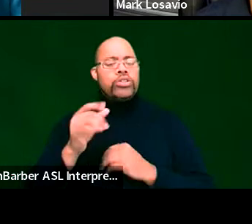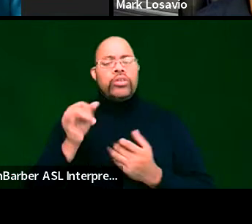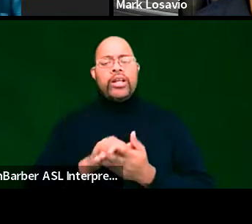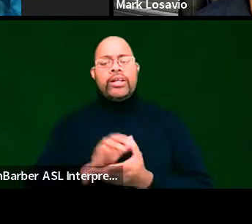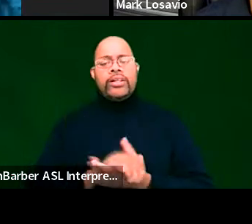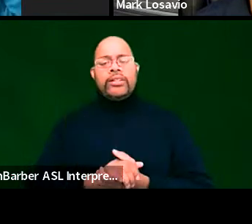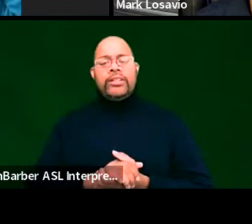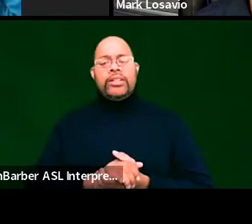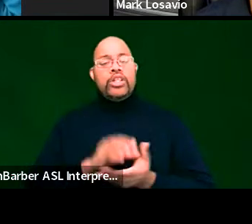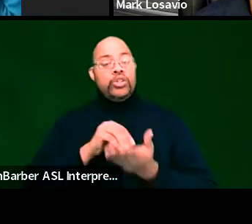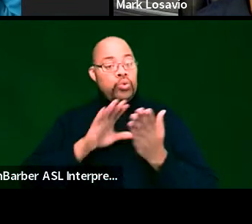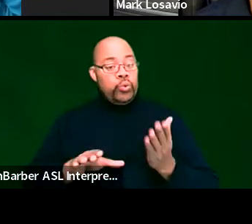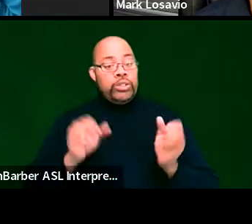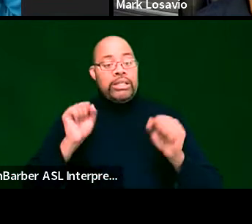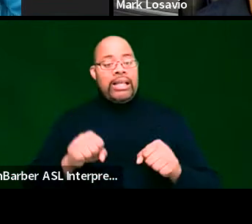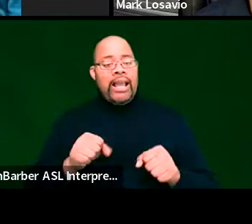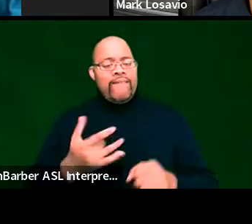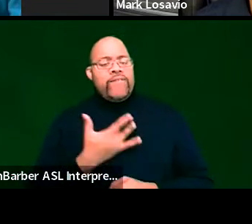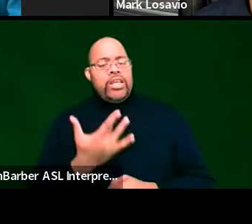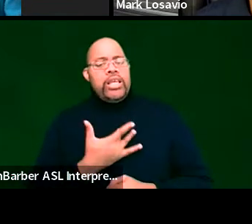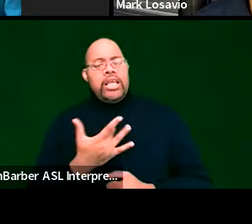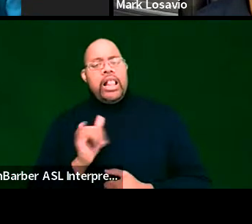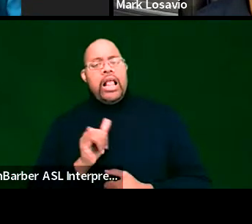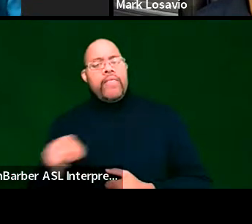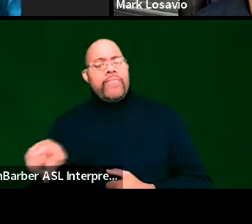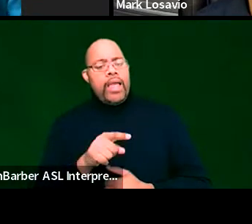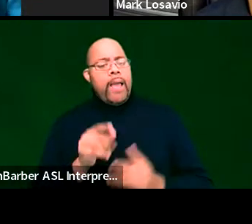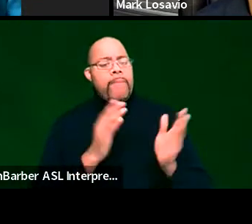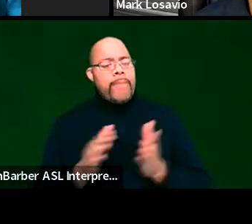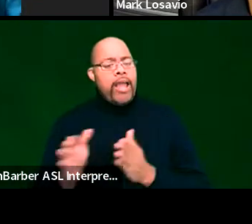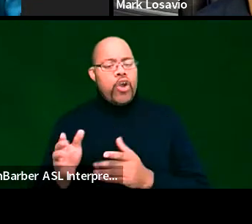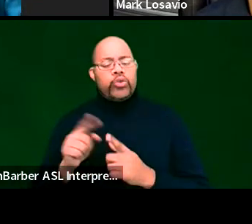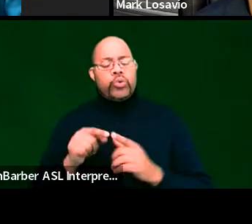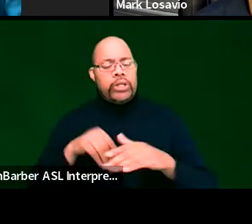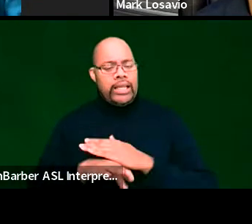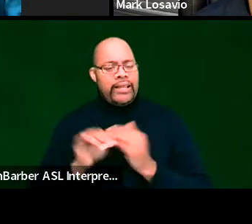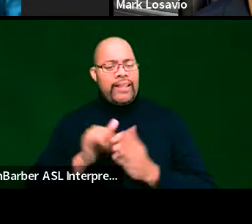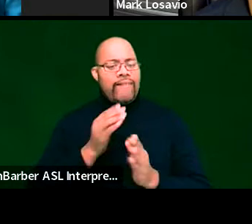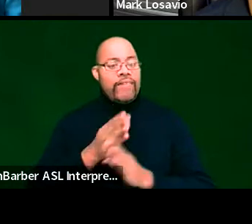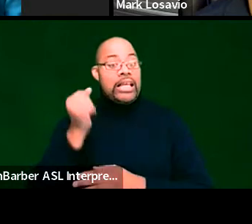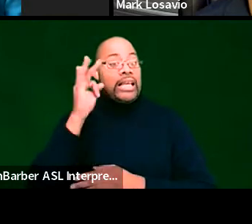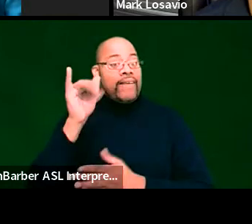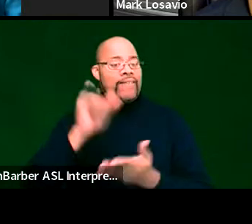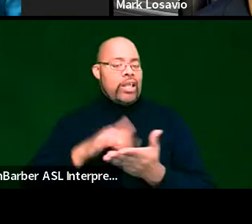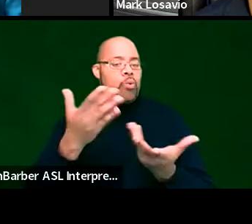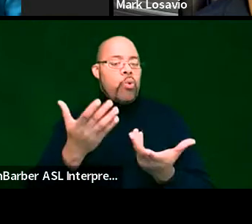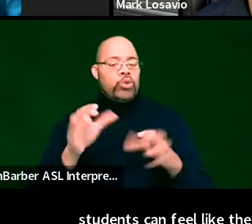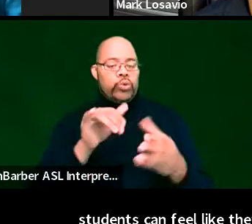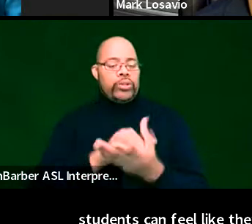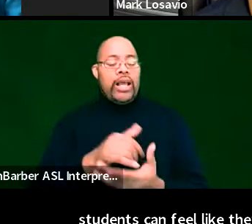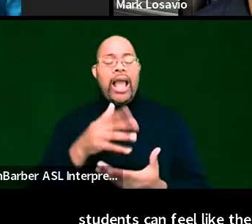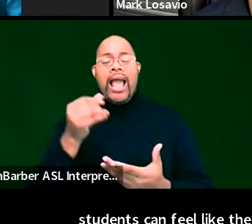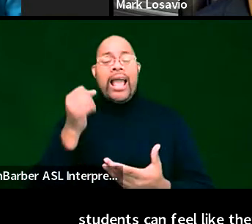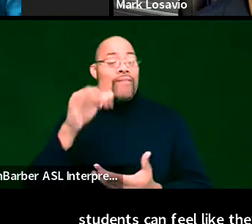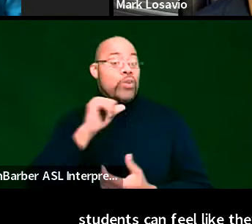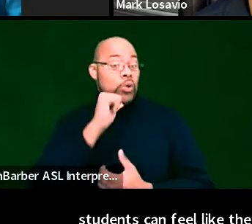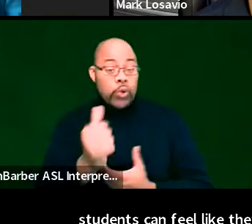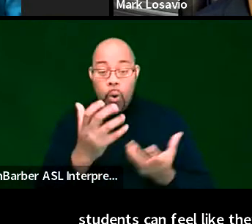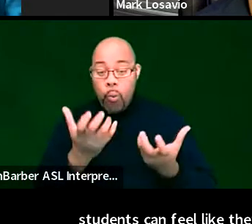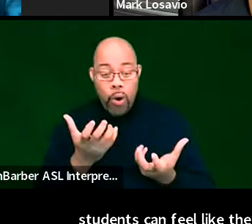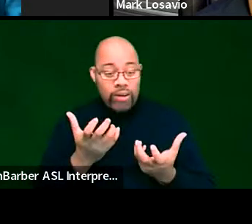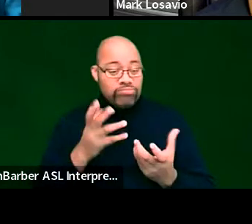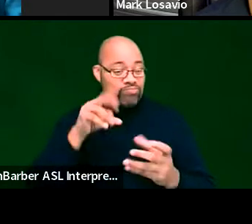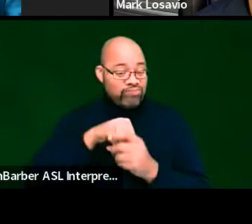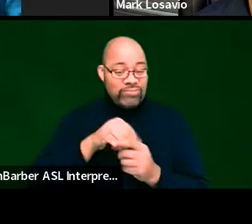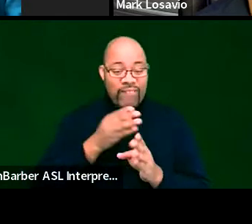that the students can feel like they are prepared to go into this field if this is something they're interested in. And even if they don't want to enter